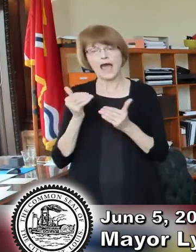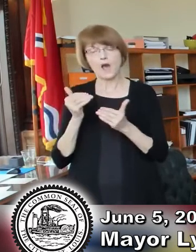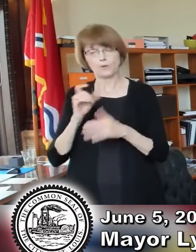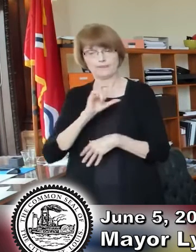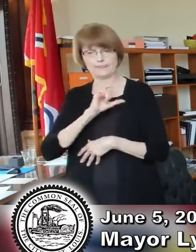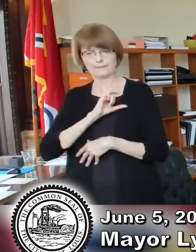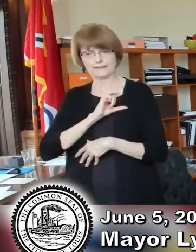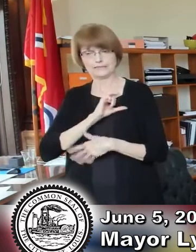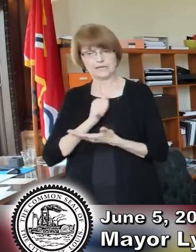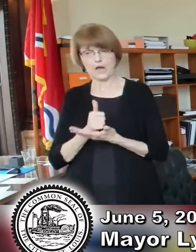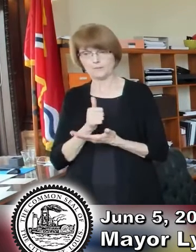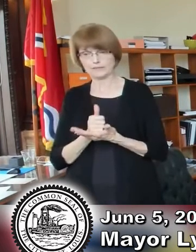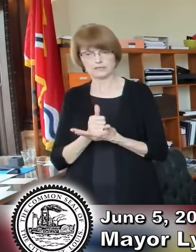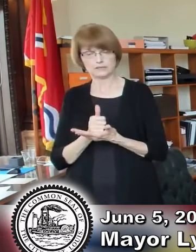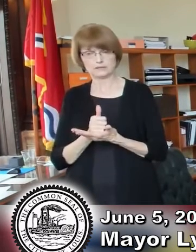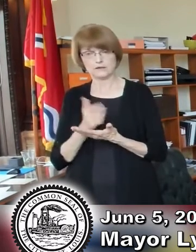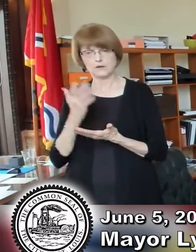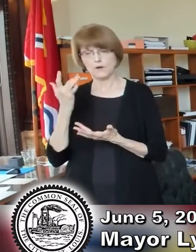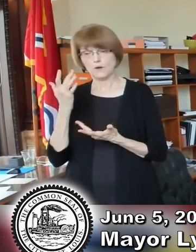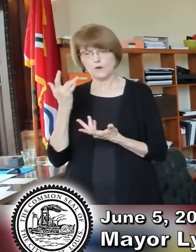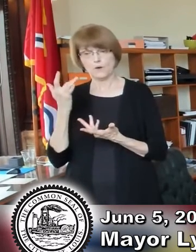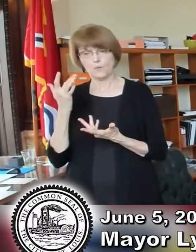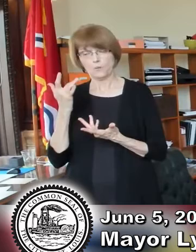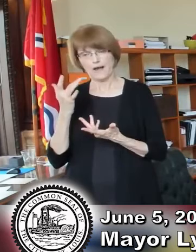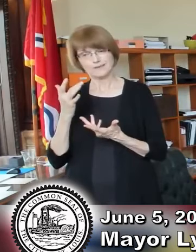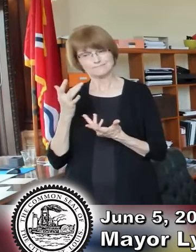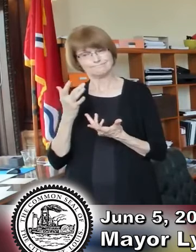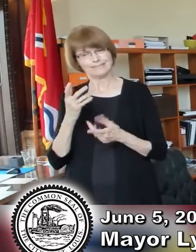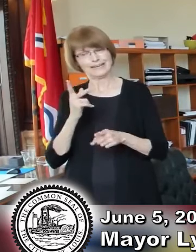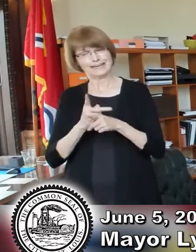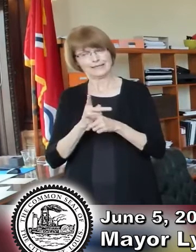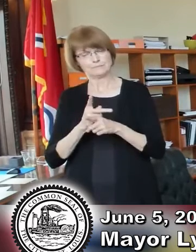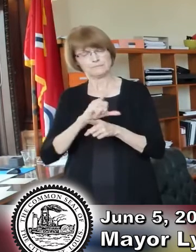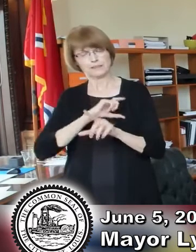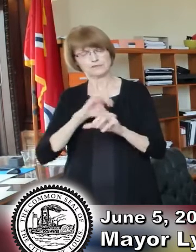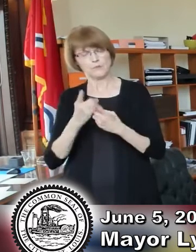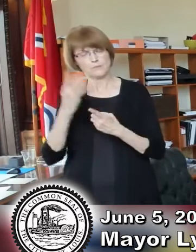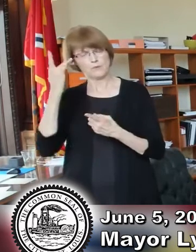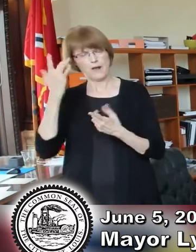helping? What's the rationale for keeping the police department?